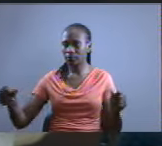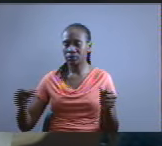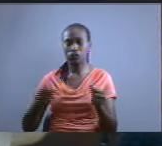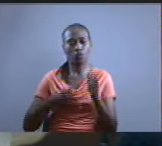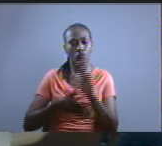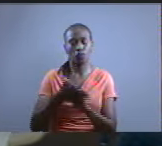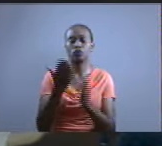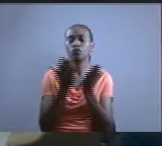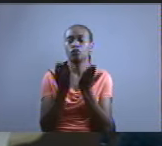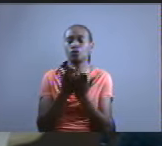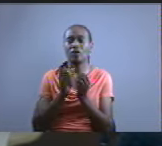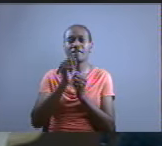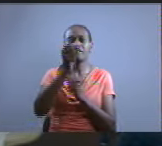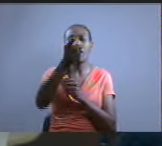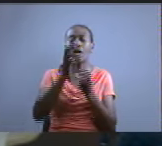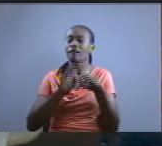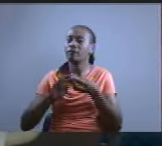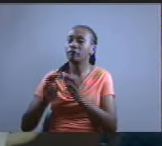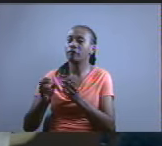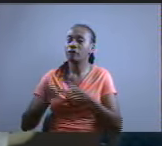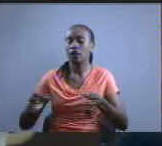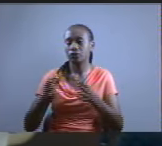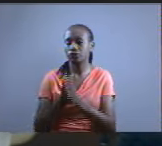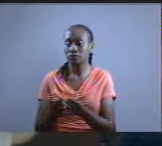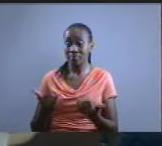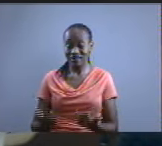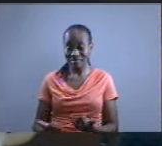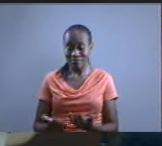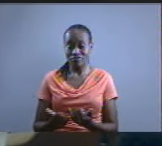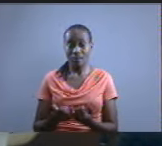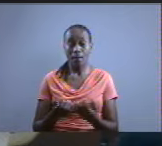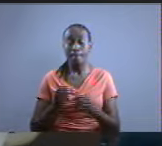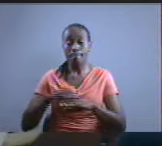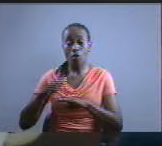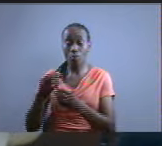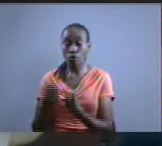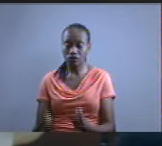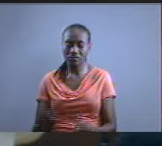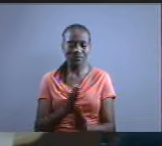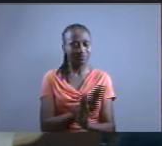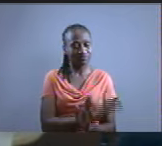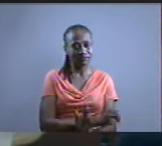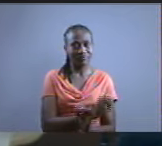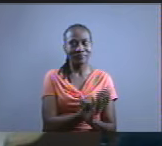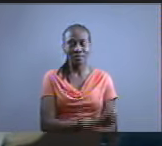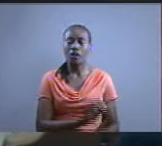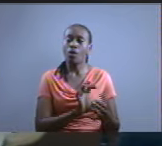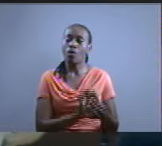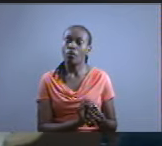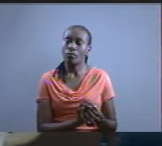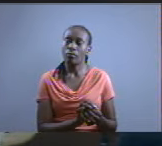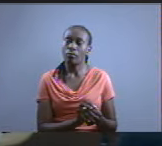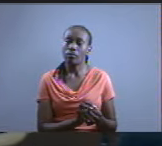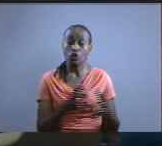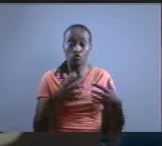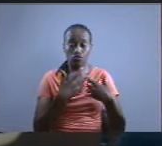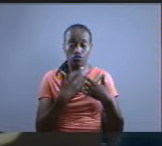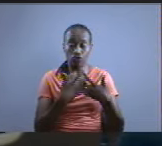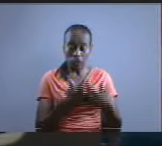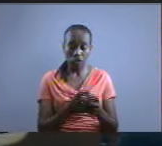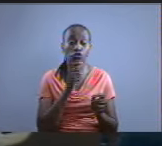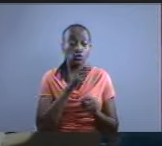the neighboring village, and those who remained behind were housed in a local church after the structure that was used